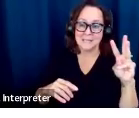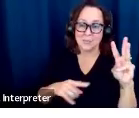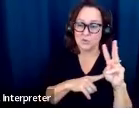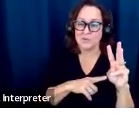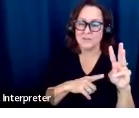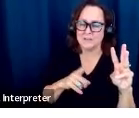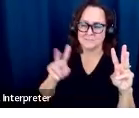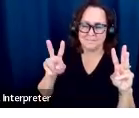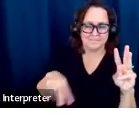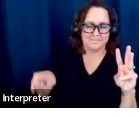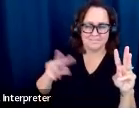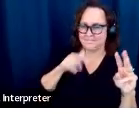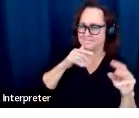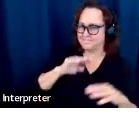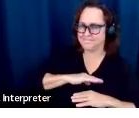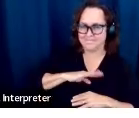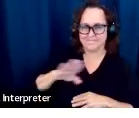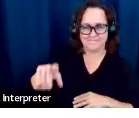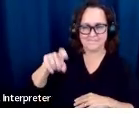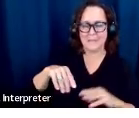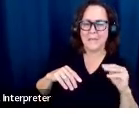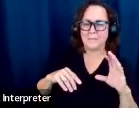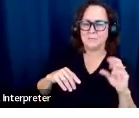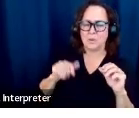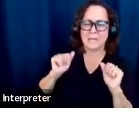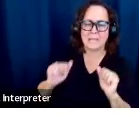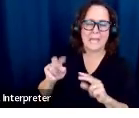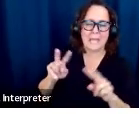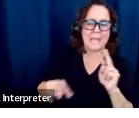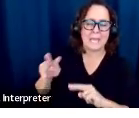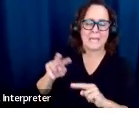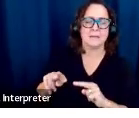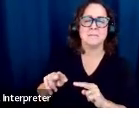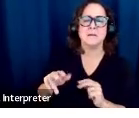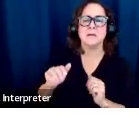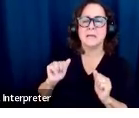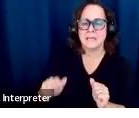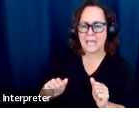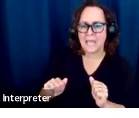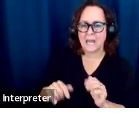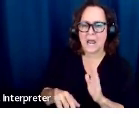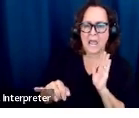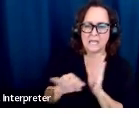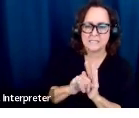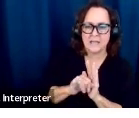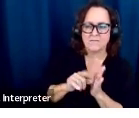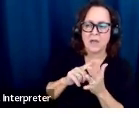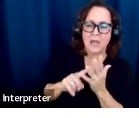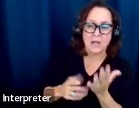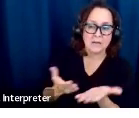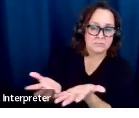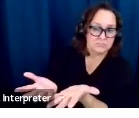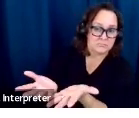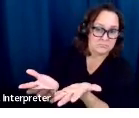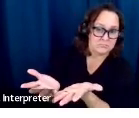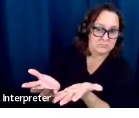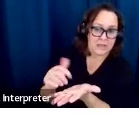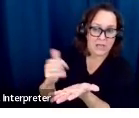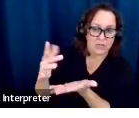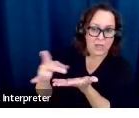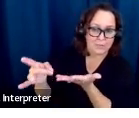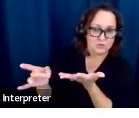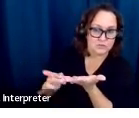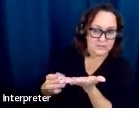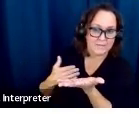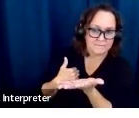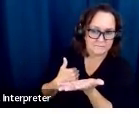be meeting a participant's needs, the MCO care coordinator is in a position to sort of identify that other options may be available on other